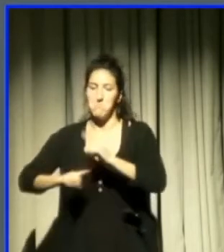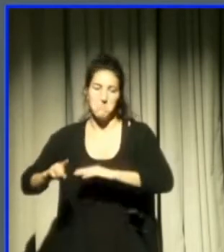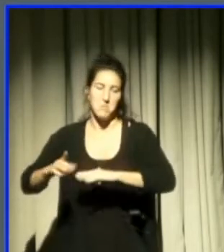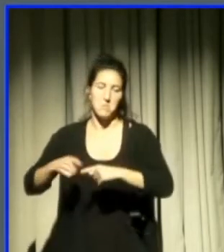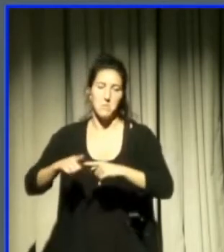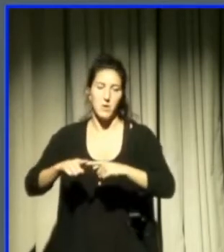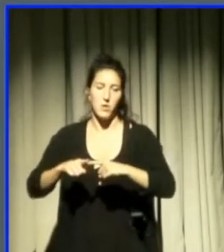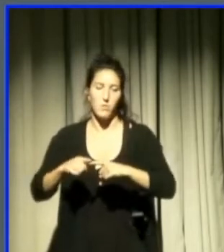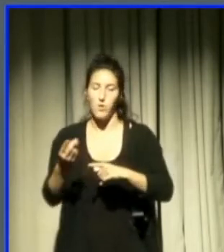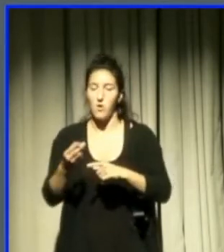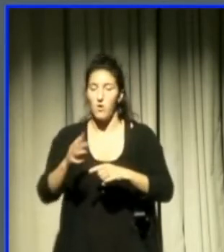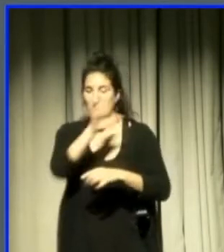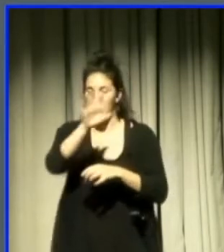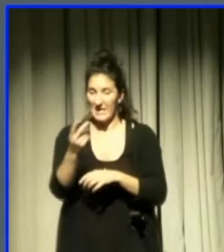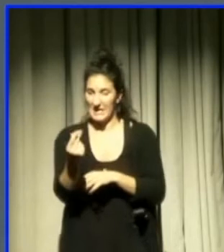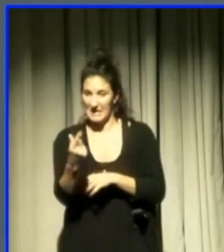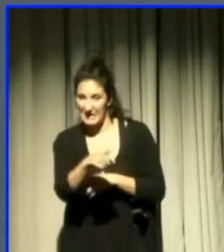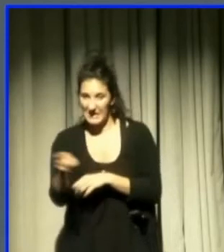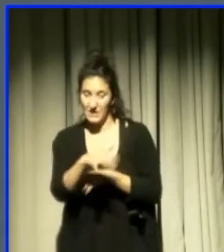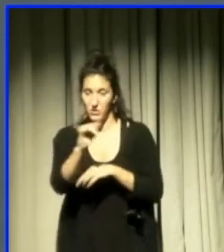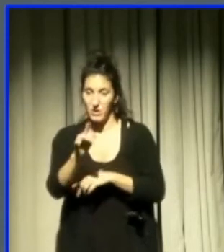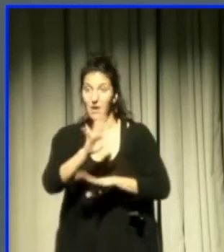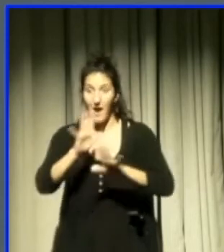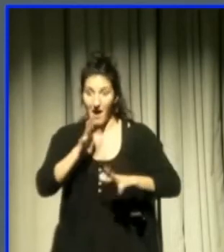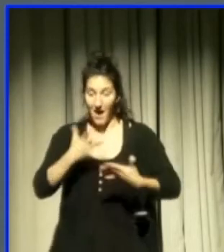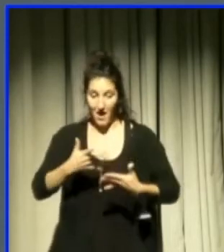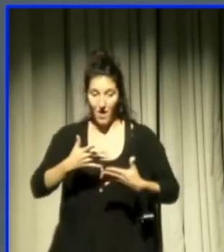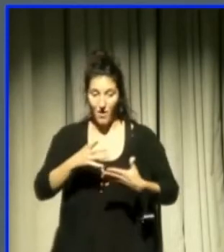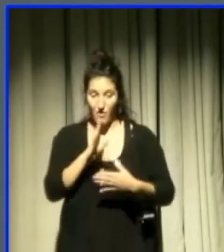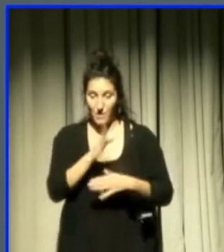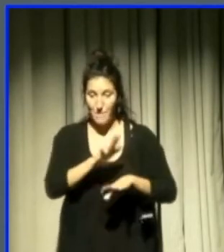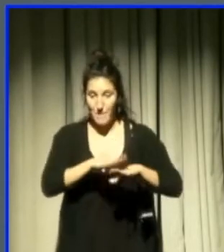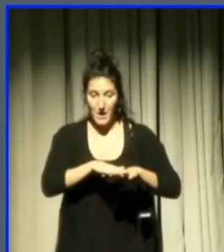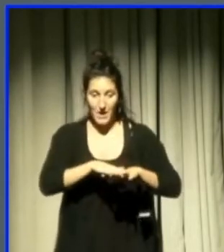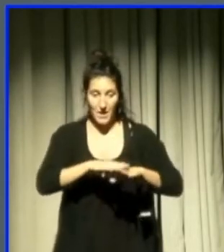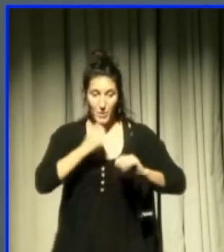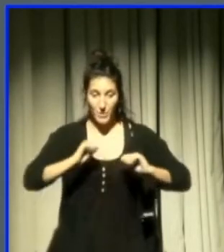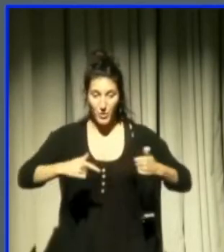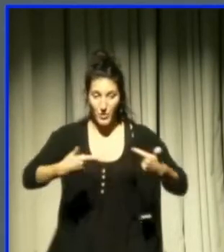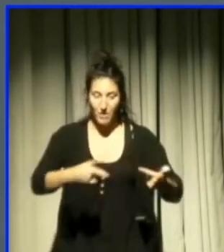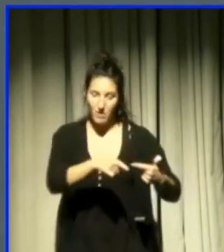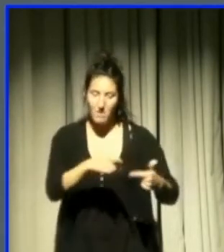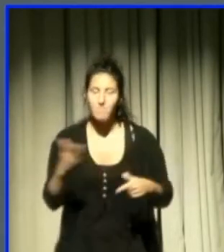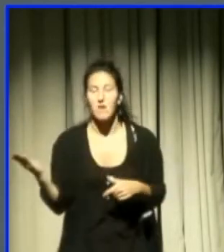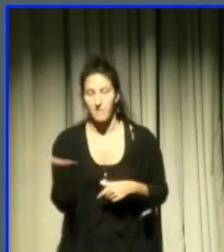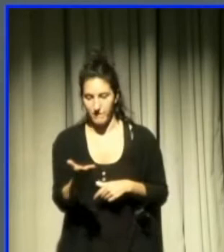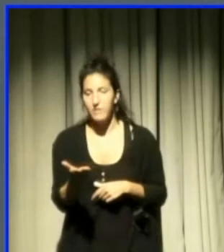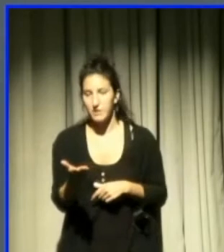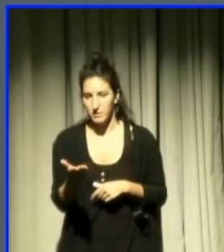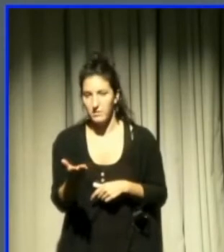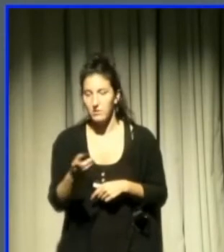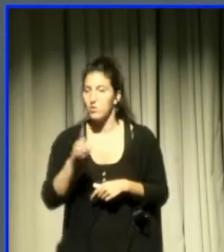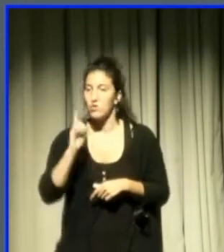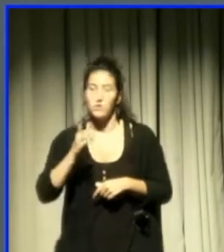super direct implication into the environment, for instance. And it's not limited to the external environment. So if